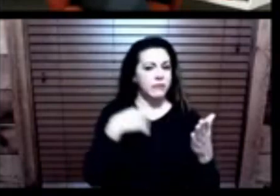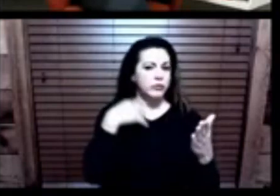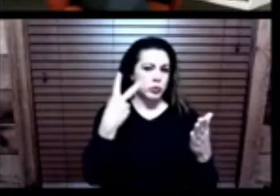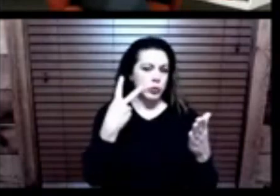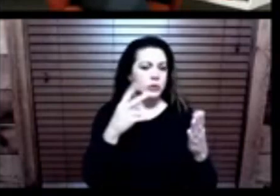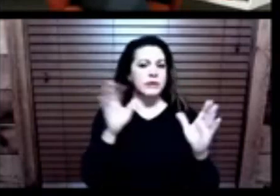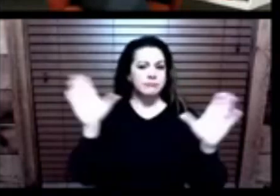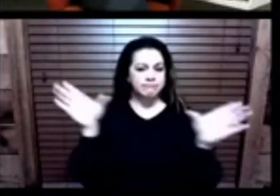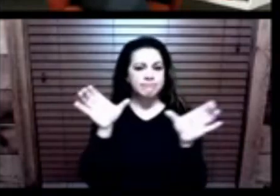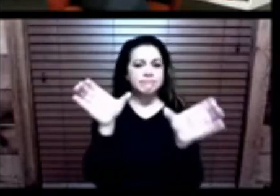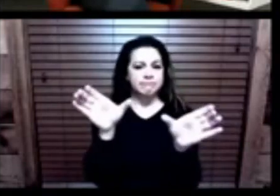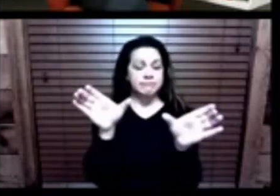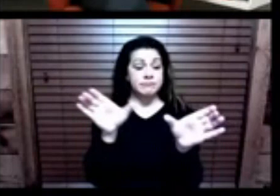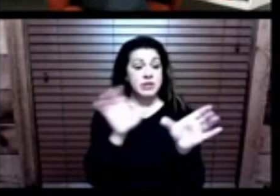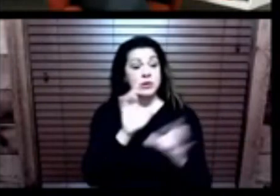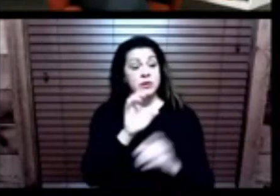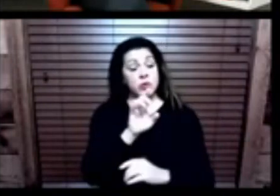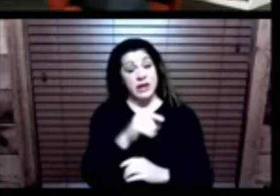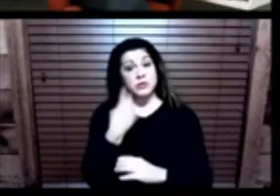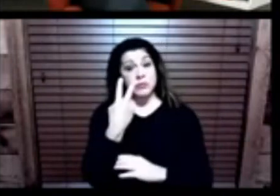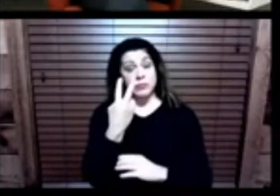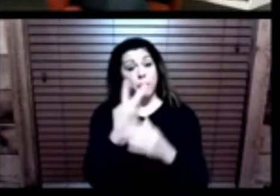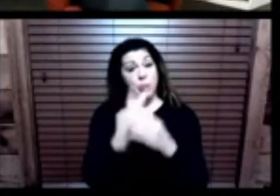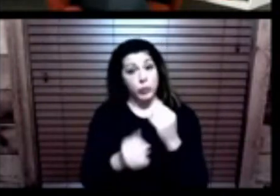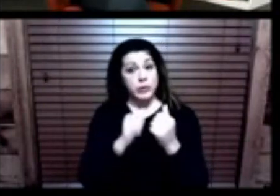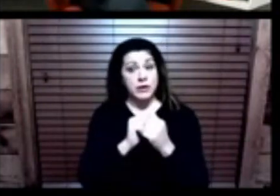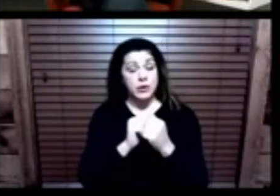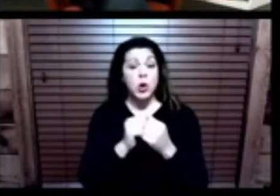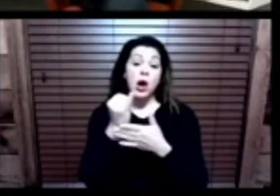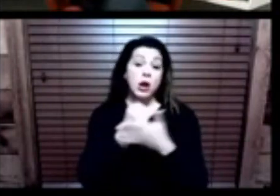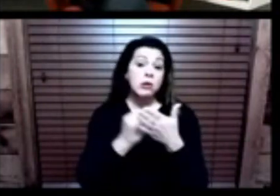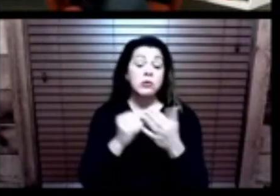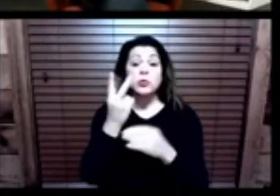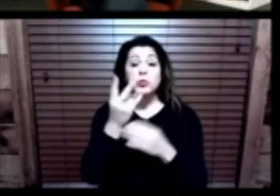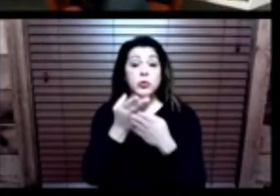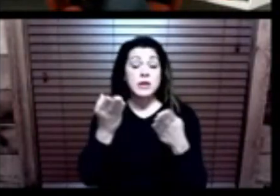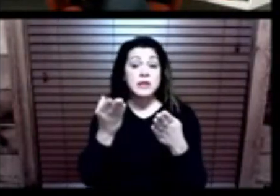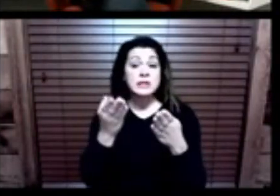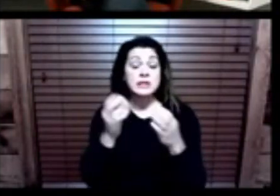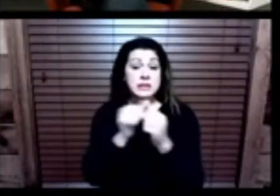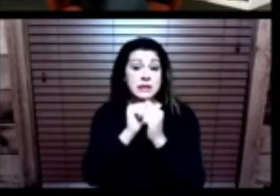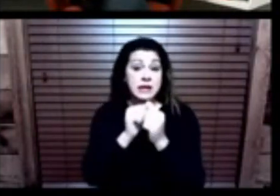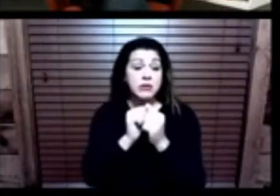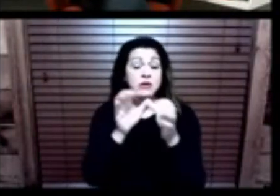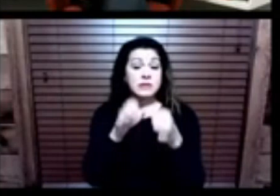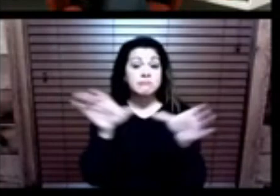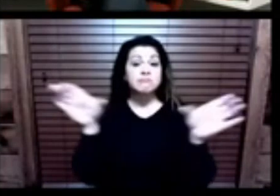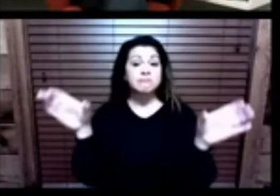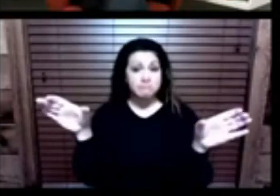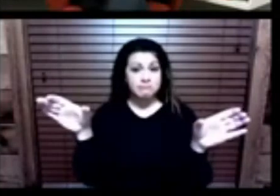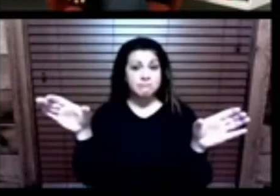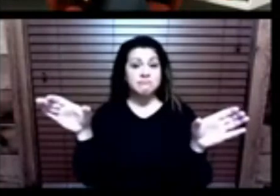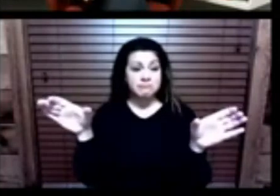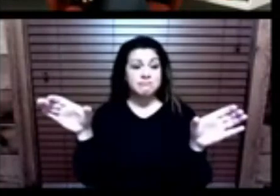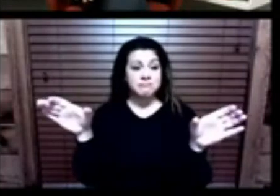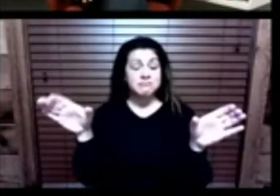that's a new concept we do. I can draw two paintings together and then tear them apart. Yeah. And you got